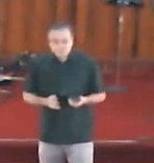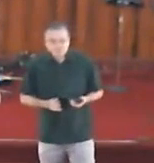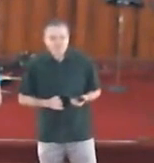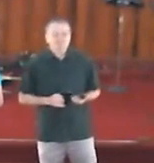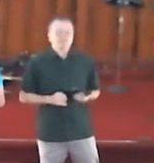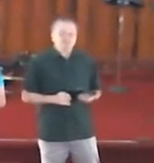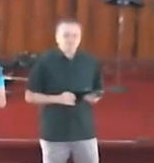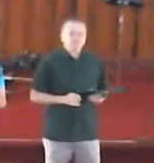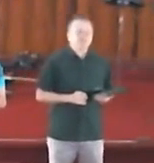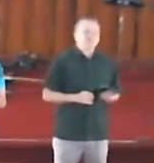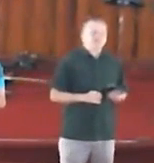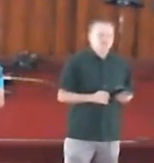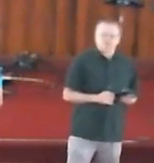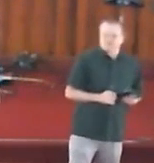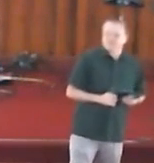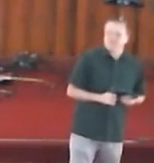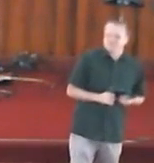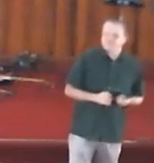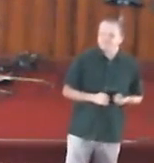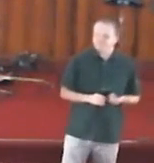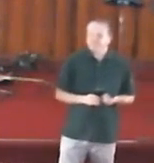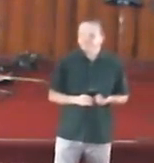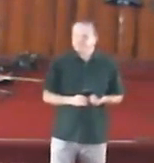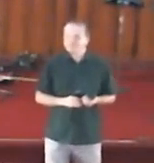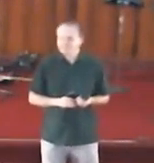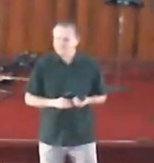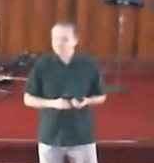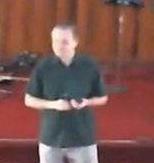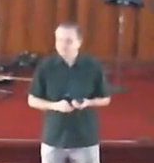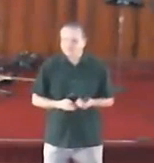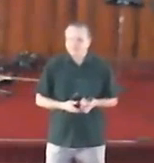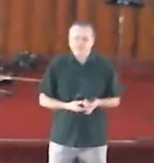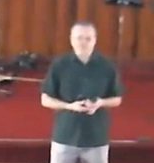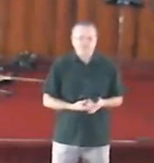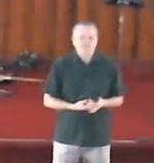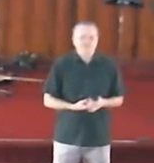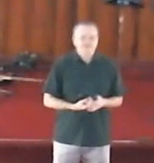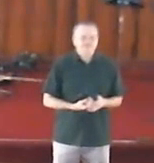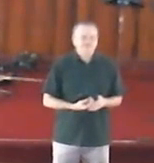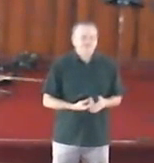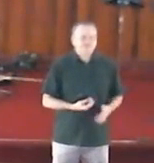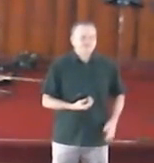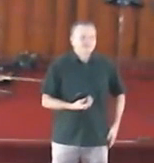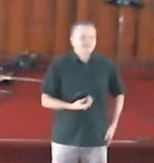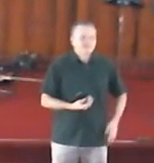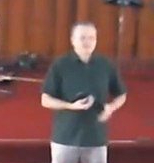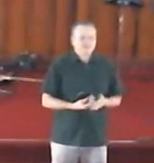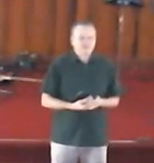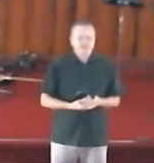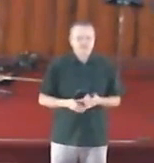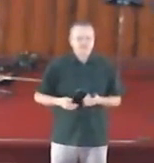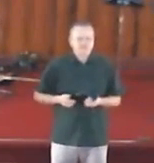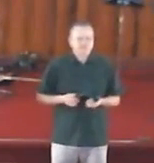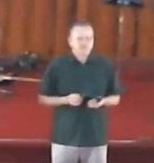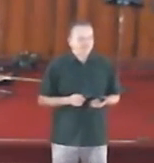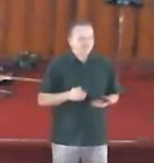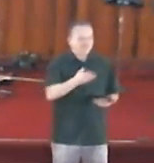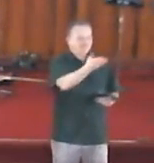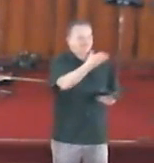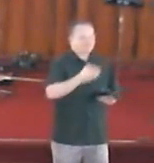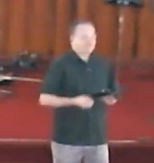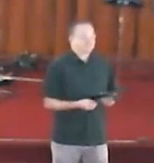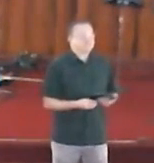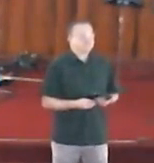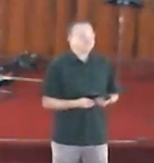El amor echa fuera el temor. Es necesario el amor, correcto. Love is necessary because love casts out all